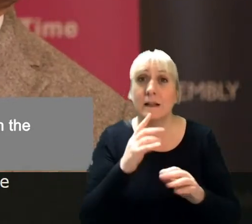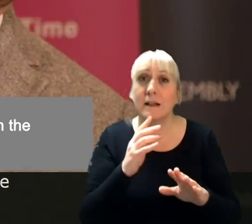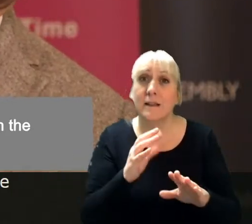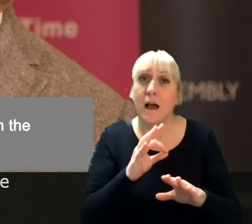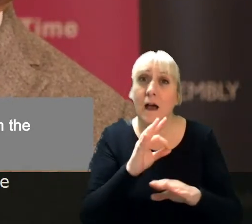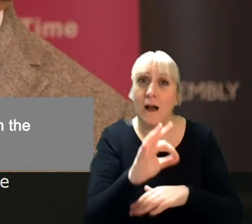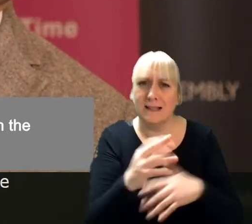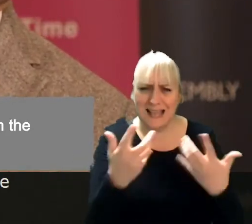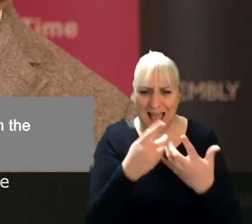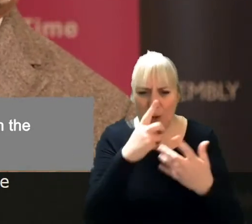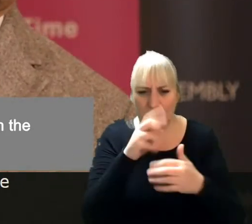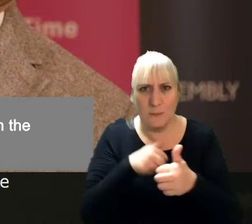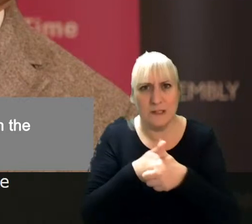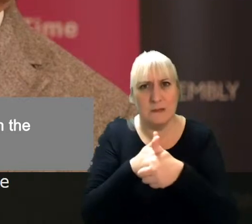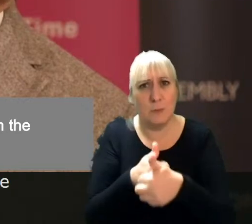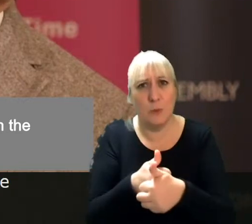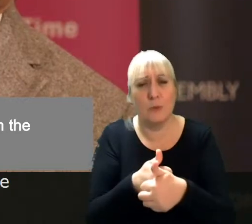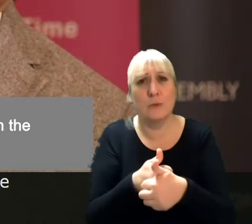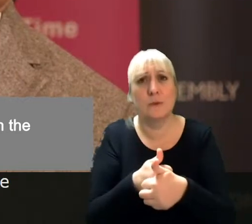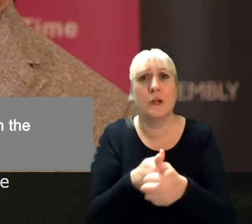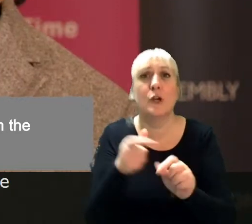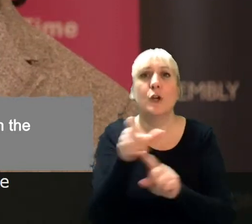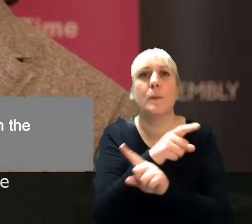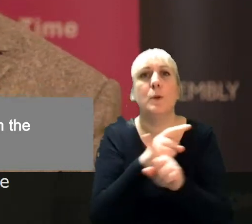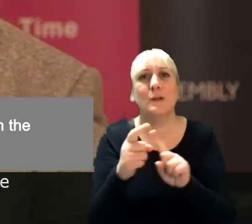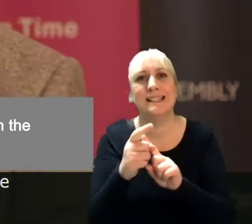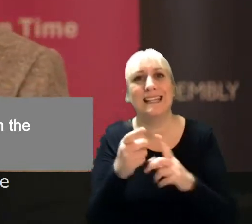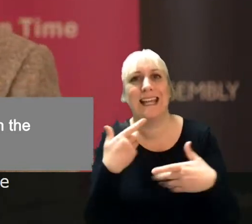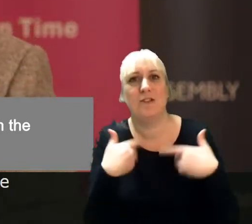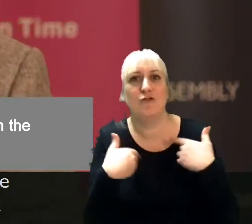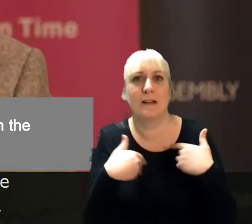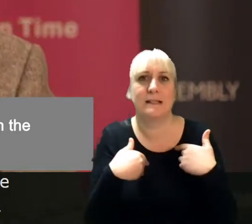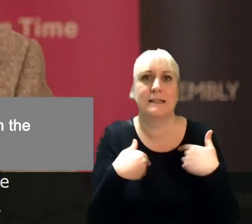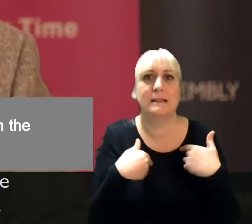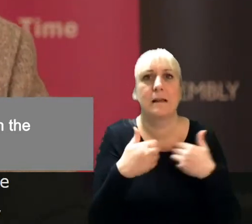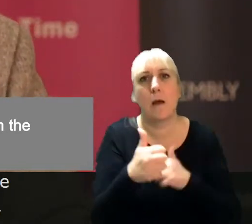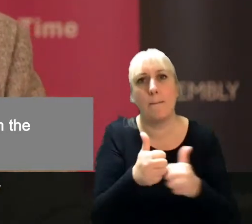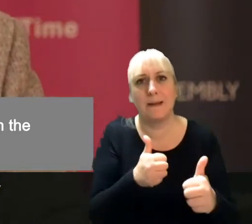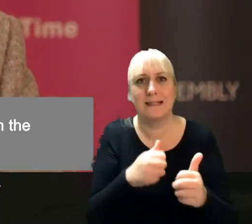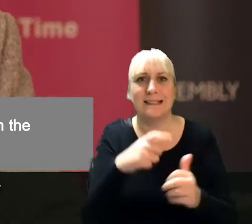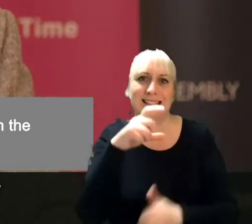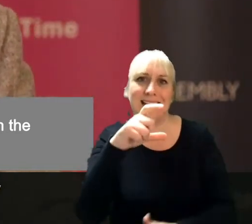interest companies targeting to grow food in the capital?